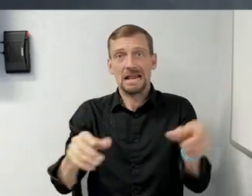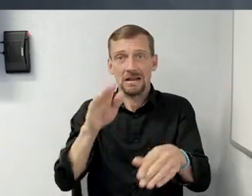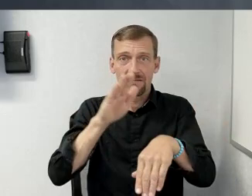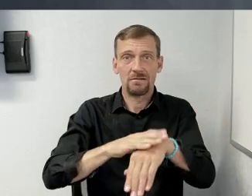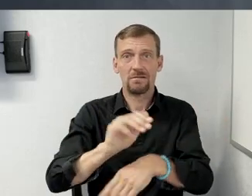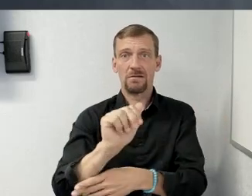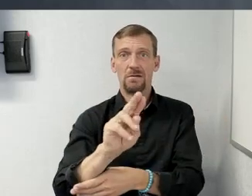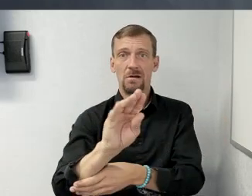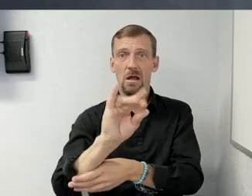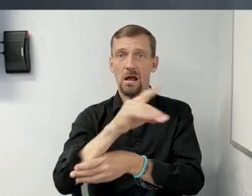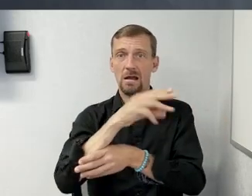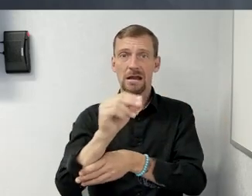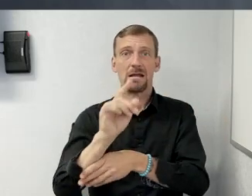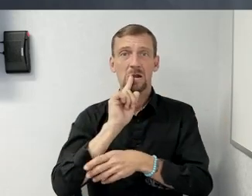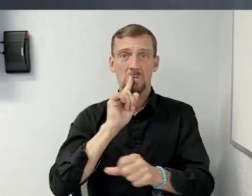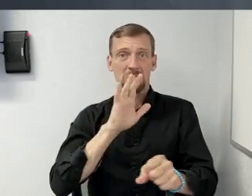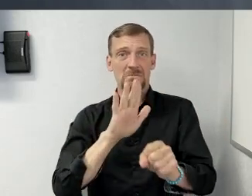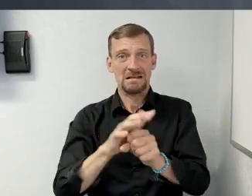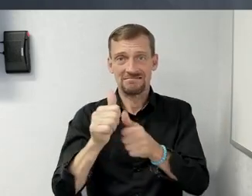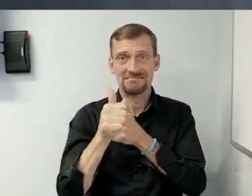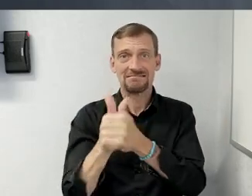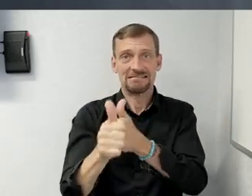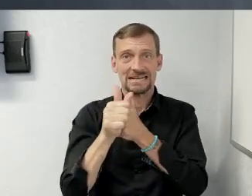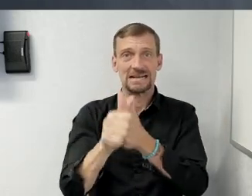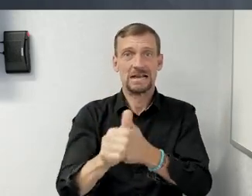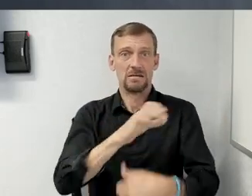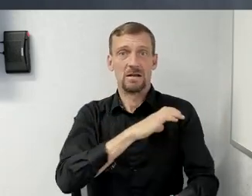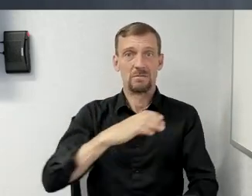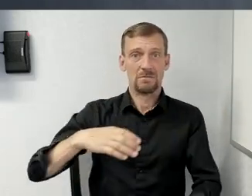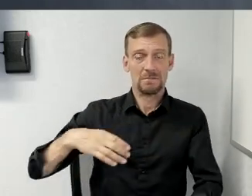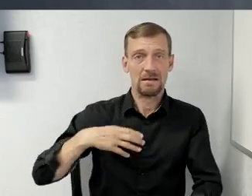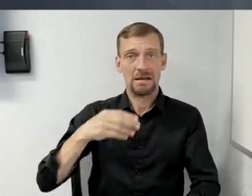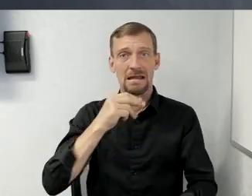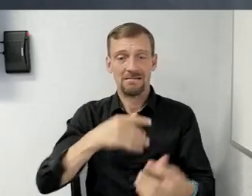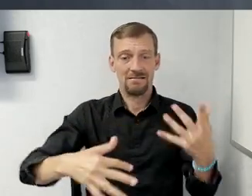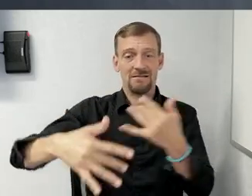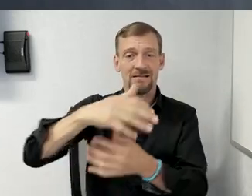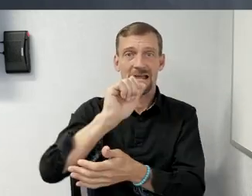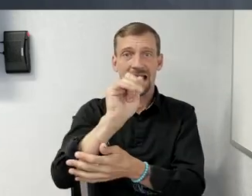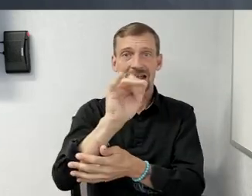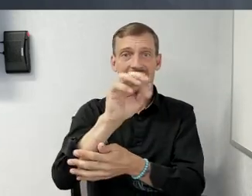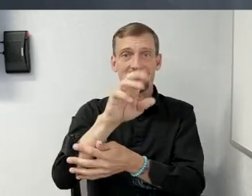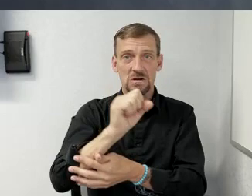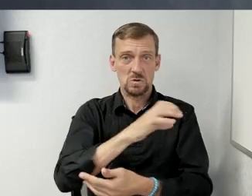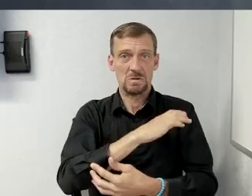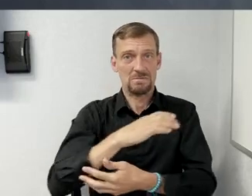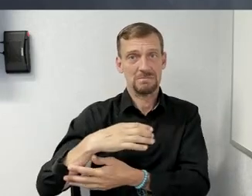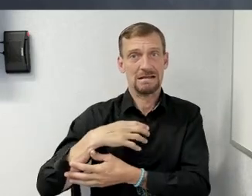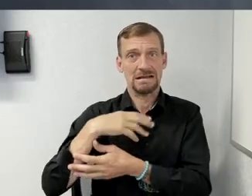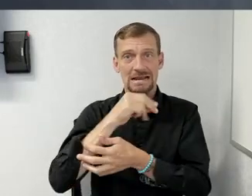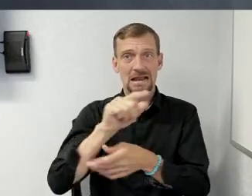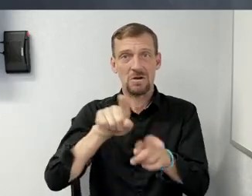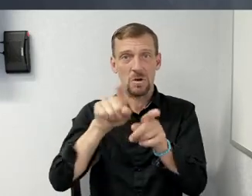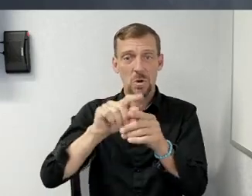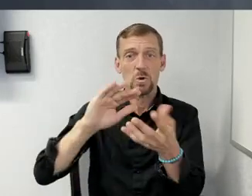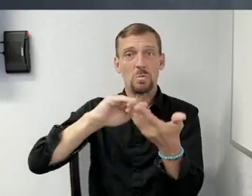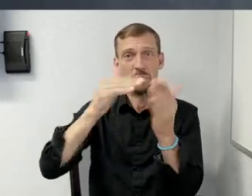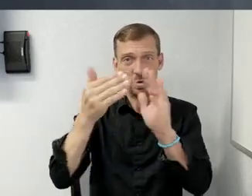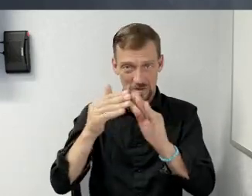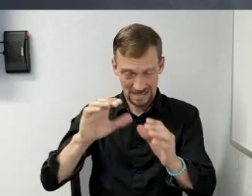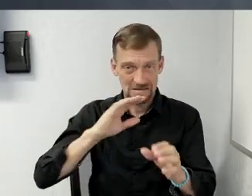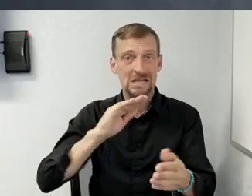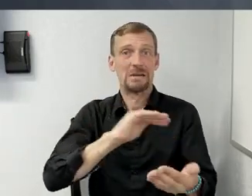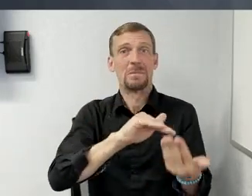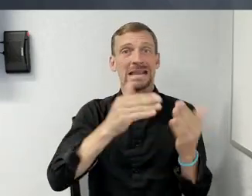and Compliance Committee, the Governance and Legislative Affairs Committee, and the Quality Council Committee, as well as several